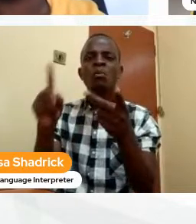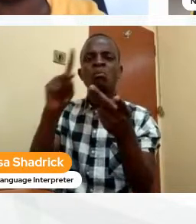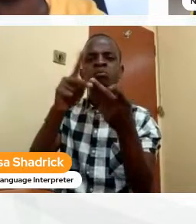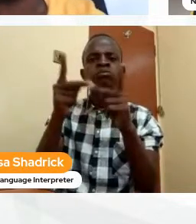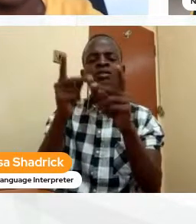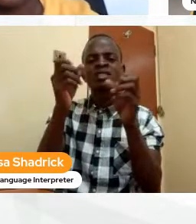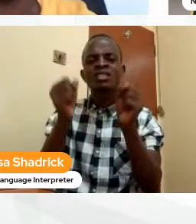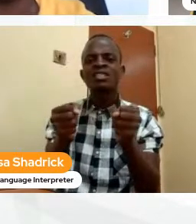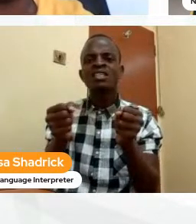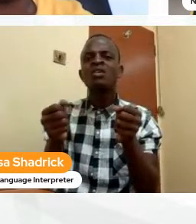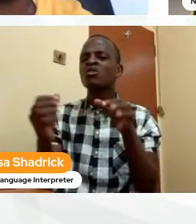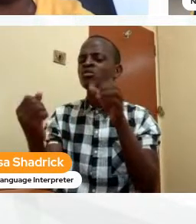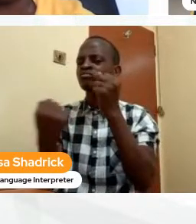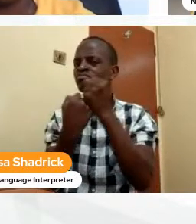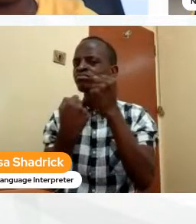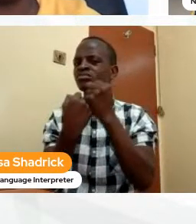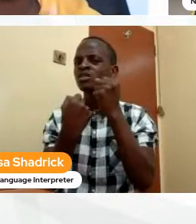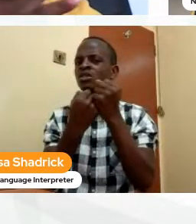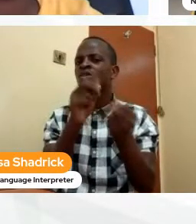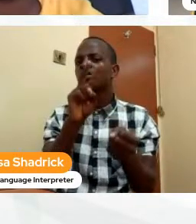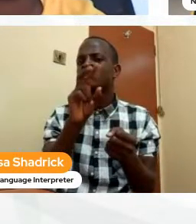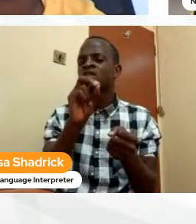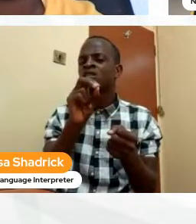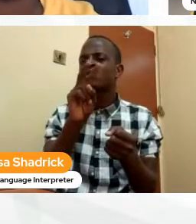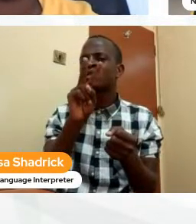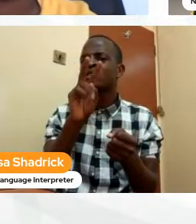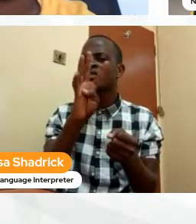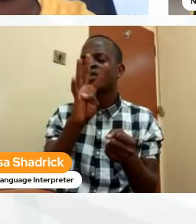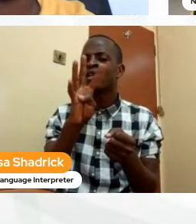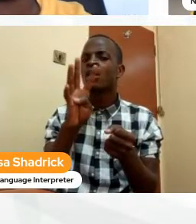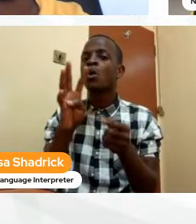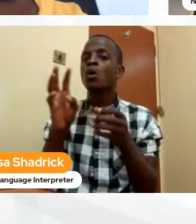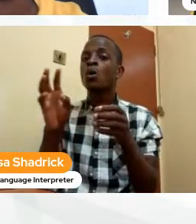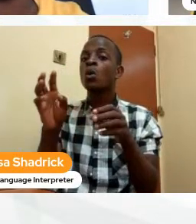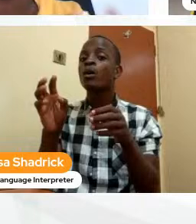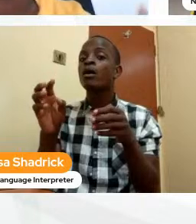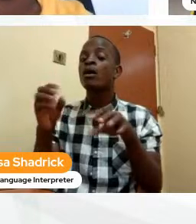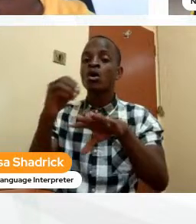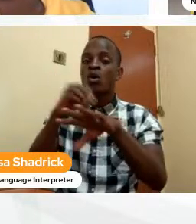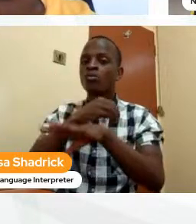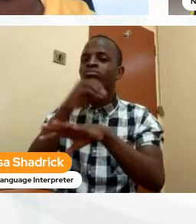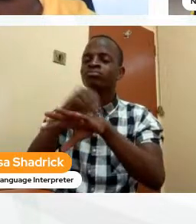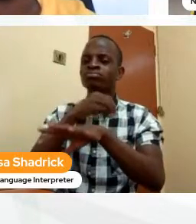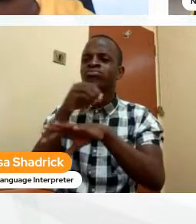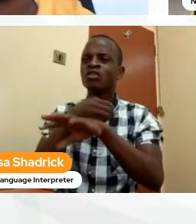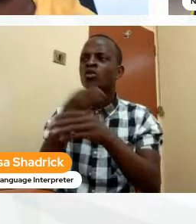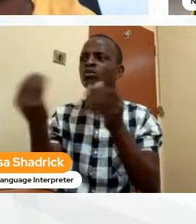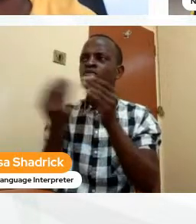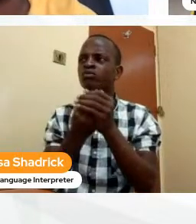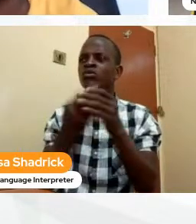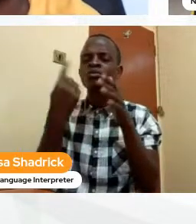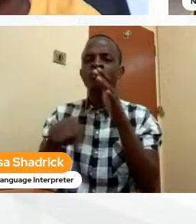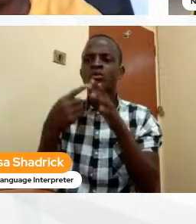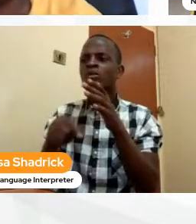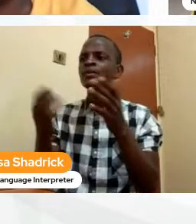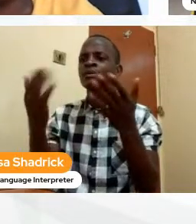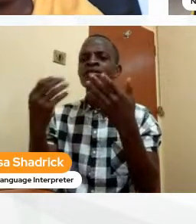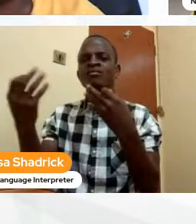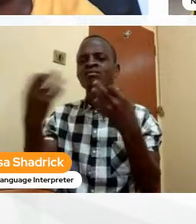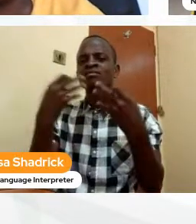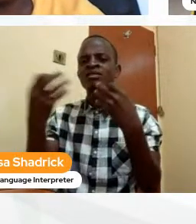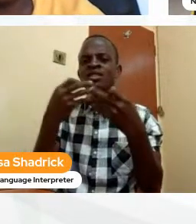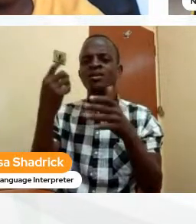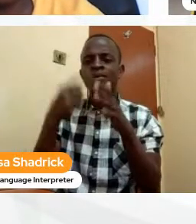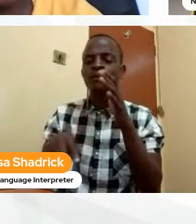interested in supporting the RAHi 2024, what opportunities are available for them to get involved with and to contribute? Mr. Toka, could you walk us